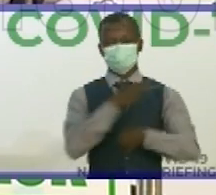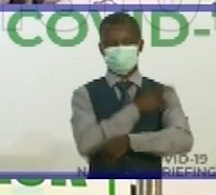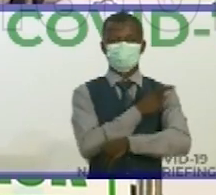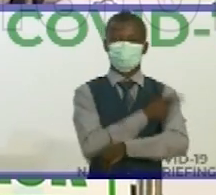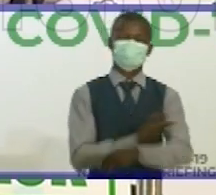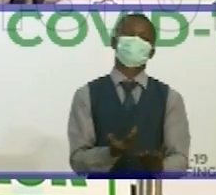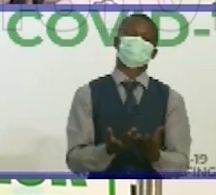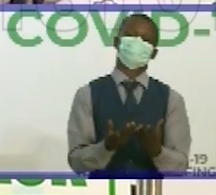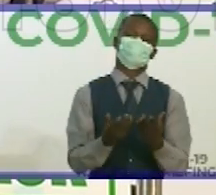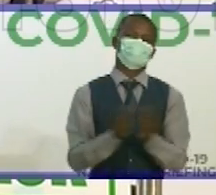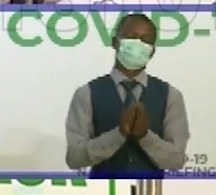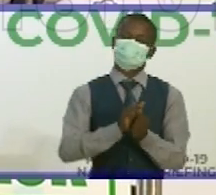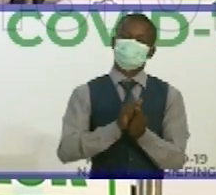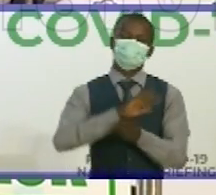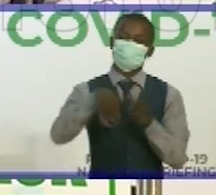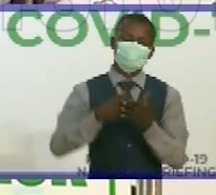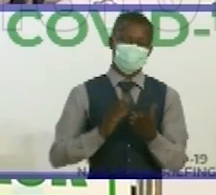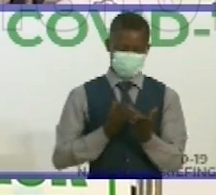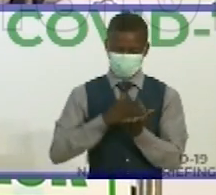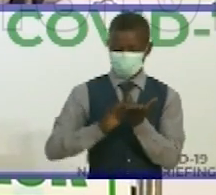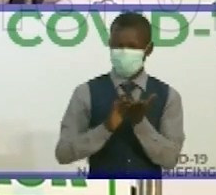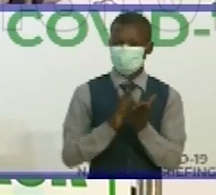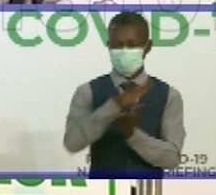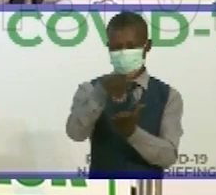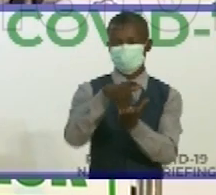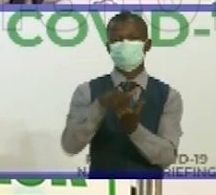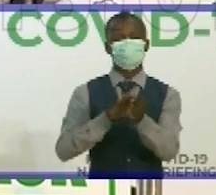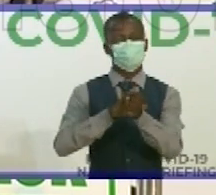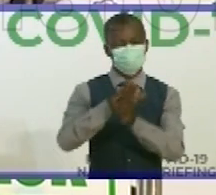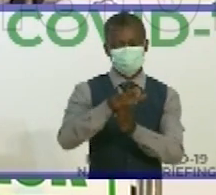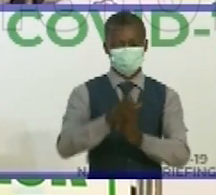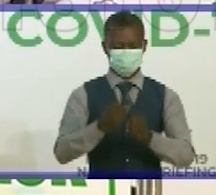comprehensive of our treatment centers, fully equipped to treat mild,